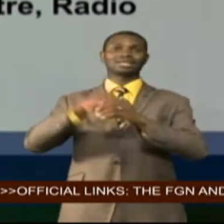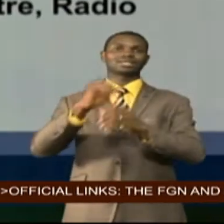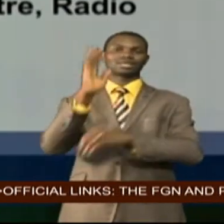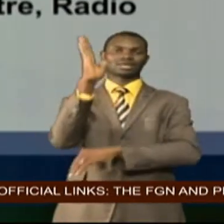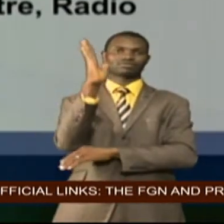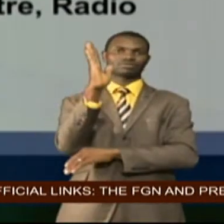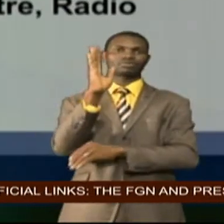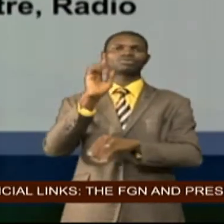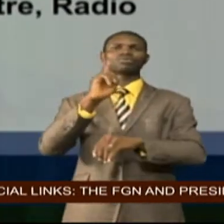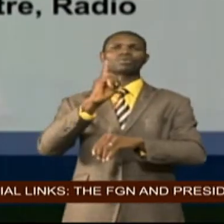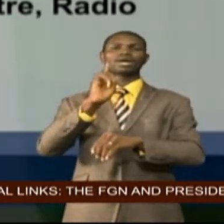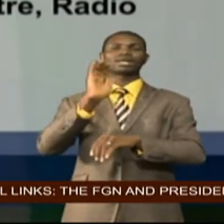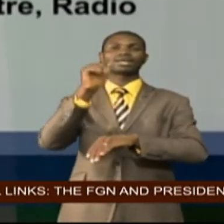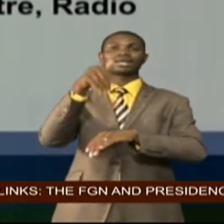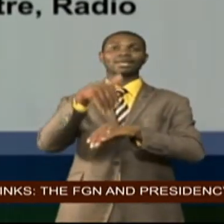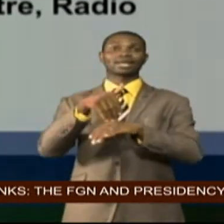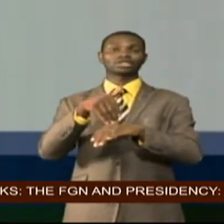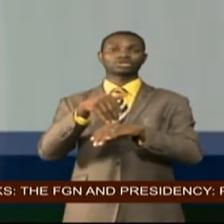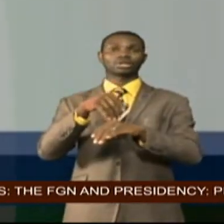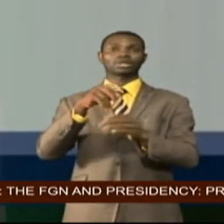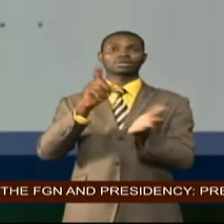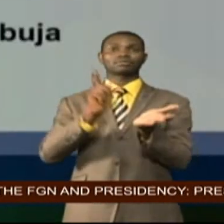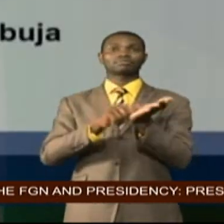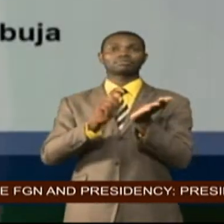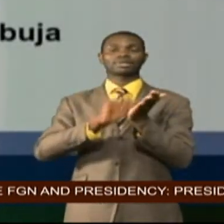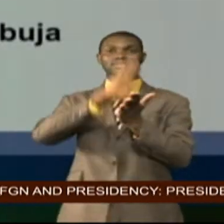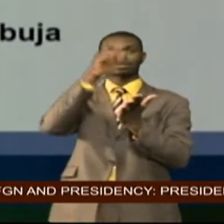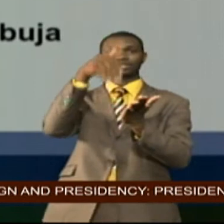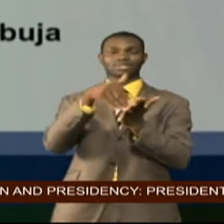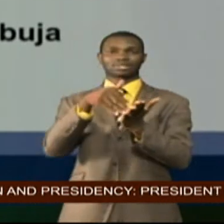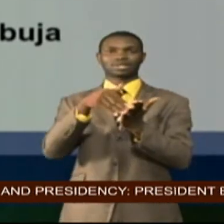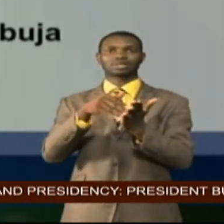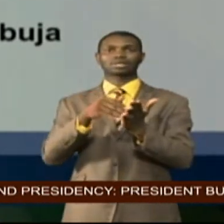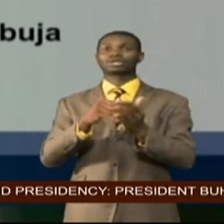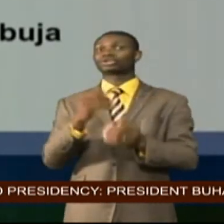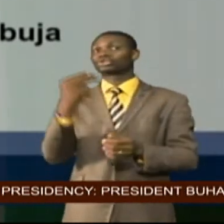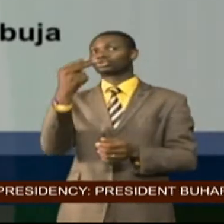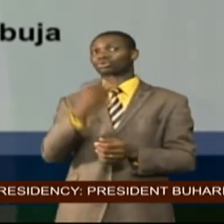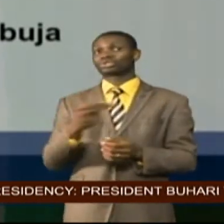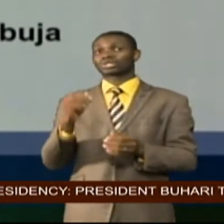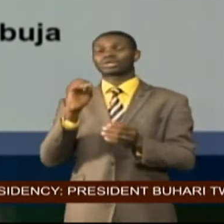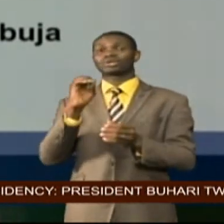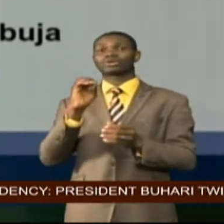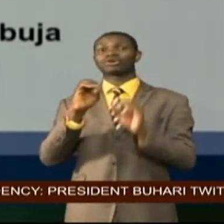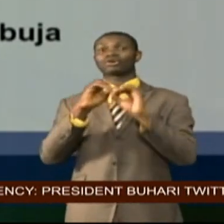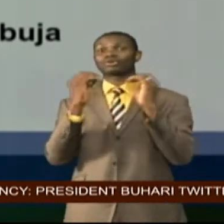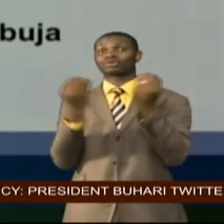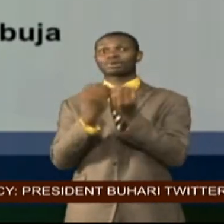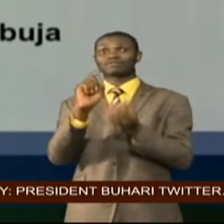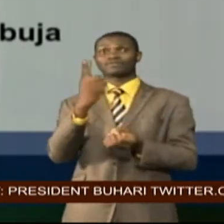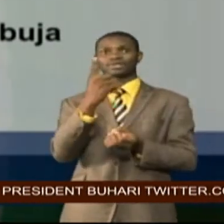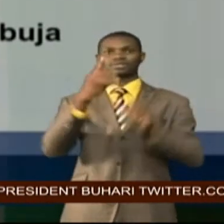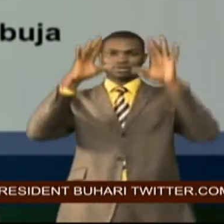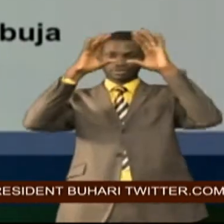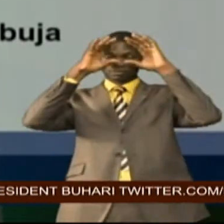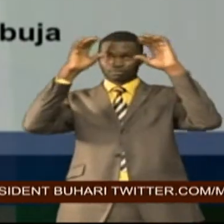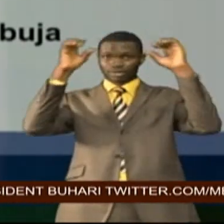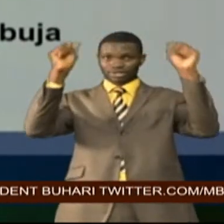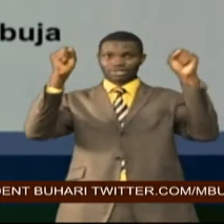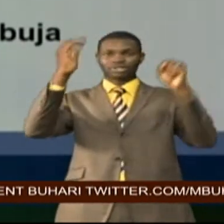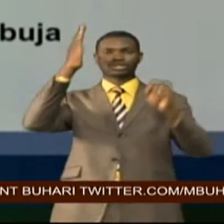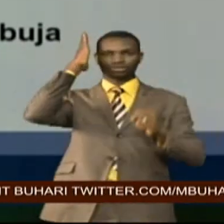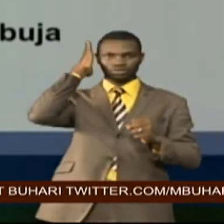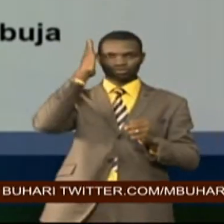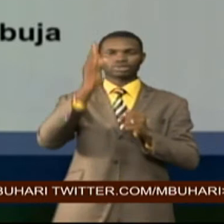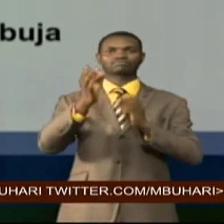National Press Center, Radio House, Abuja. On Thursday, October 1st, there will be the presidential broadcast from the presidential villa,